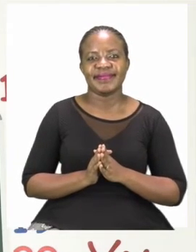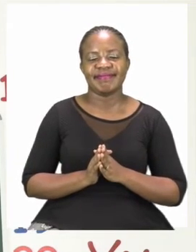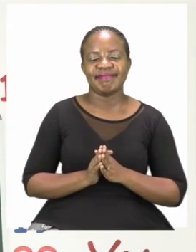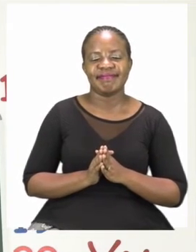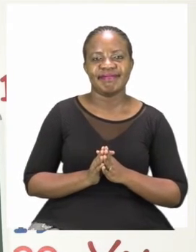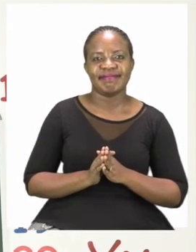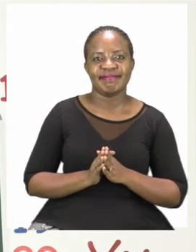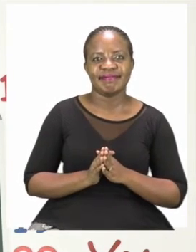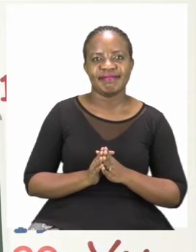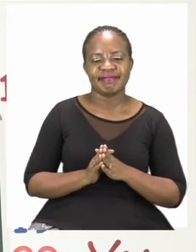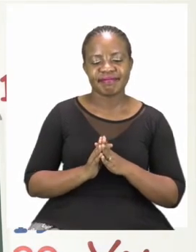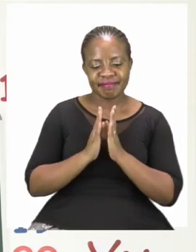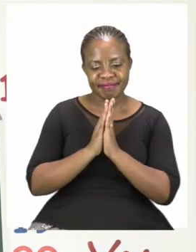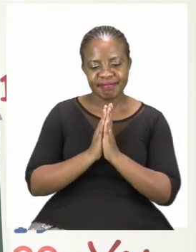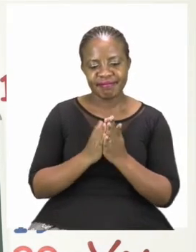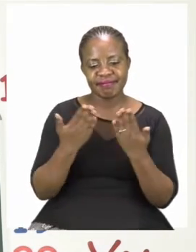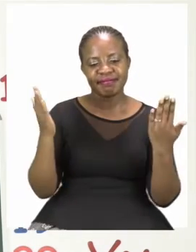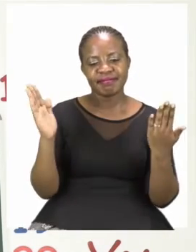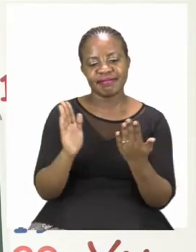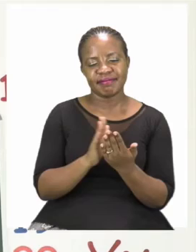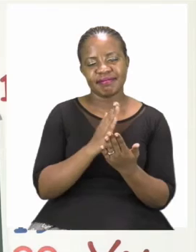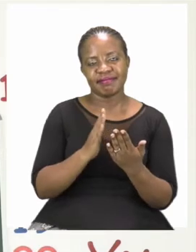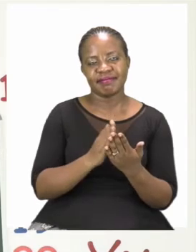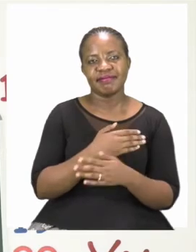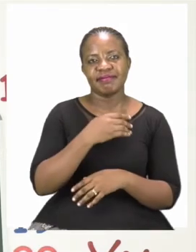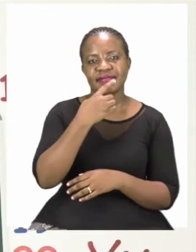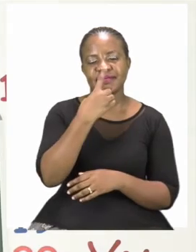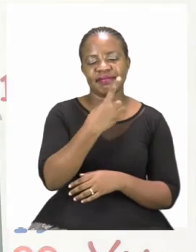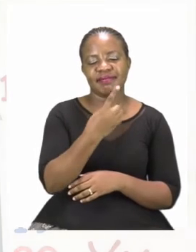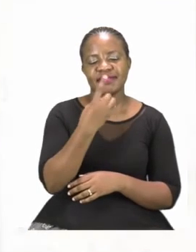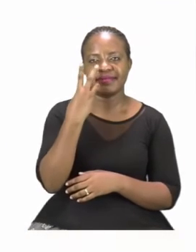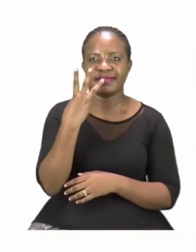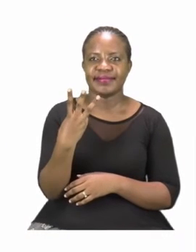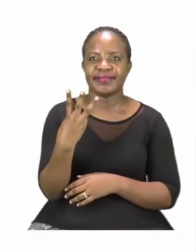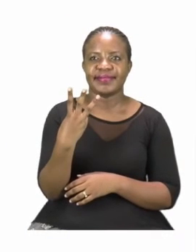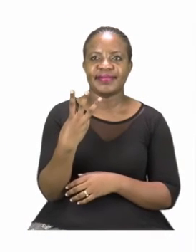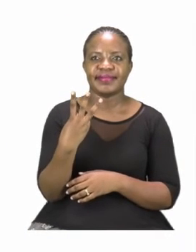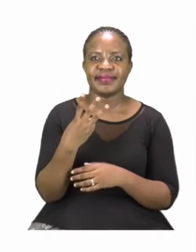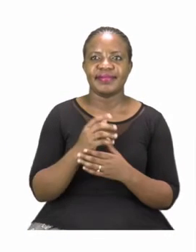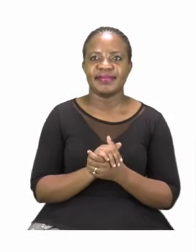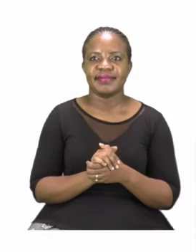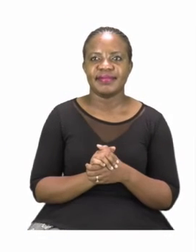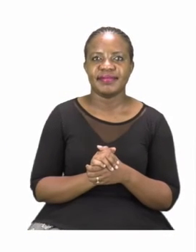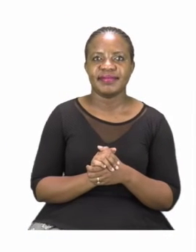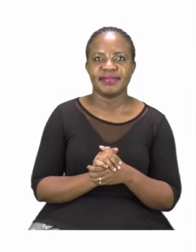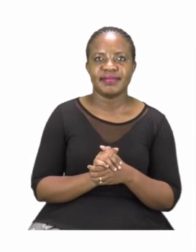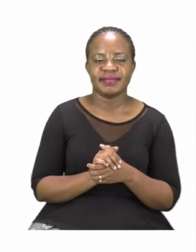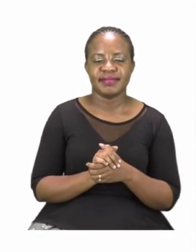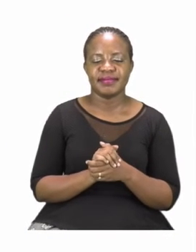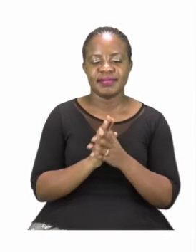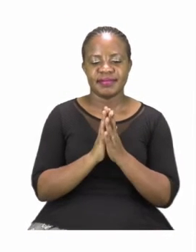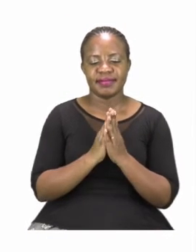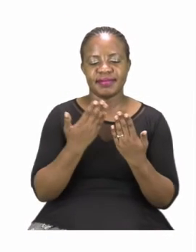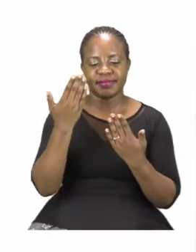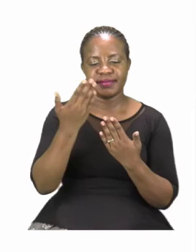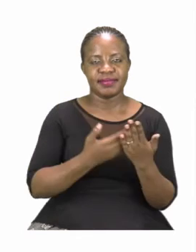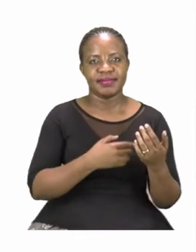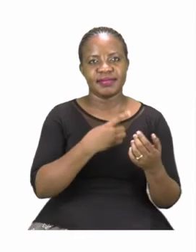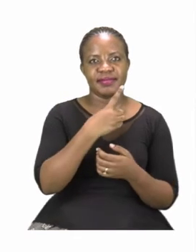house down. The little pigs were frightened, but they did